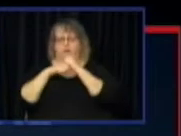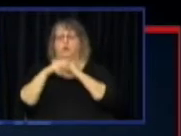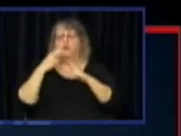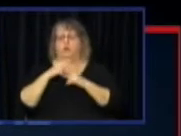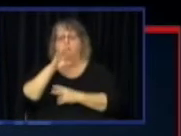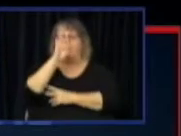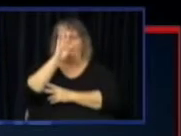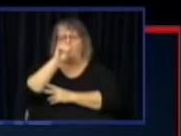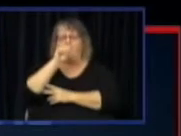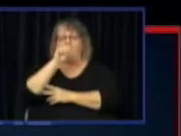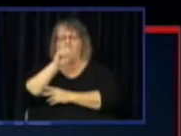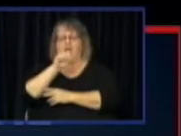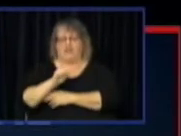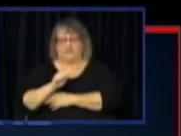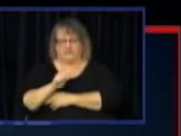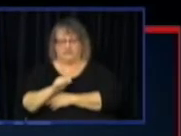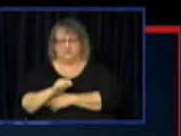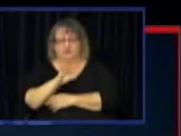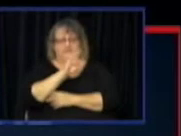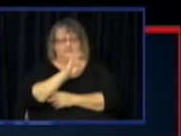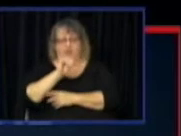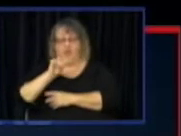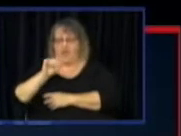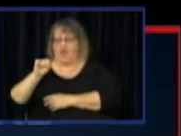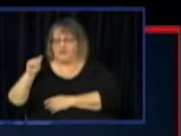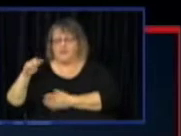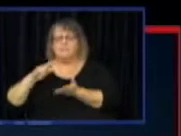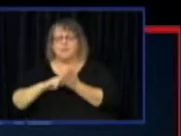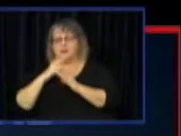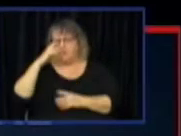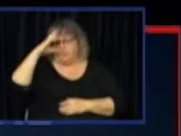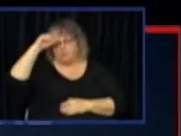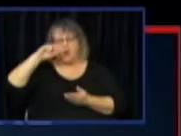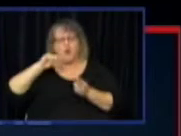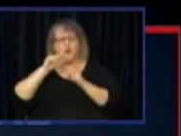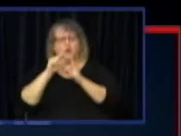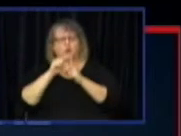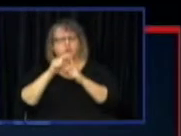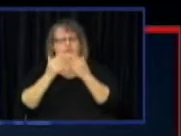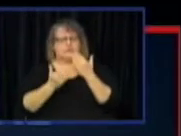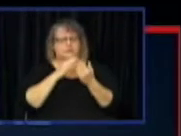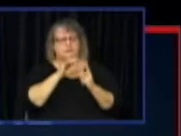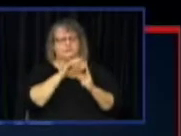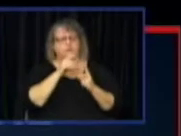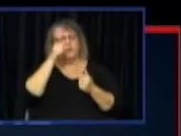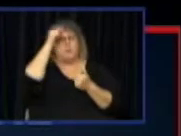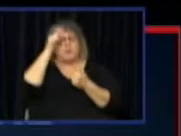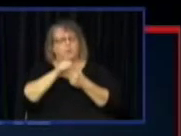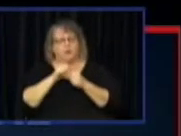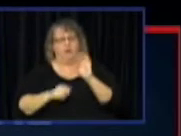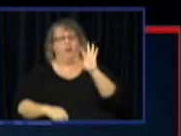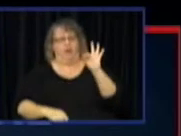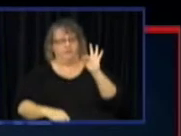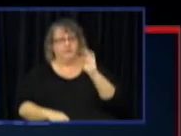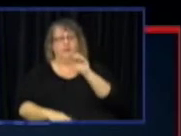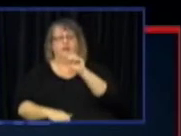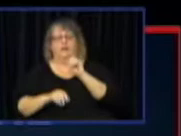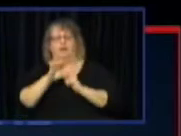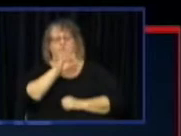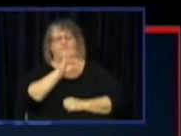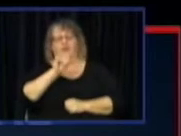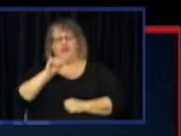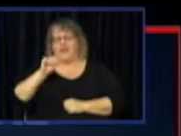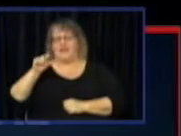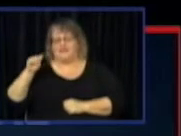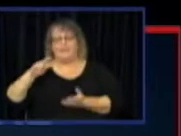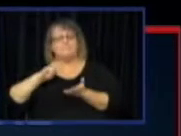FAST, which is a sort of memory tool that you can use to remember the signs and symptoms of stroke. And so